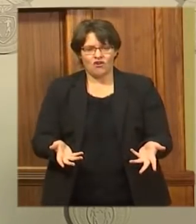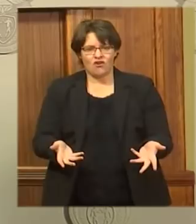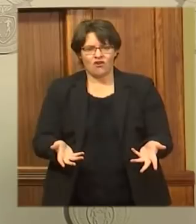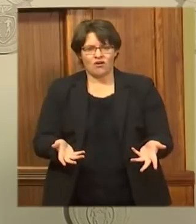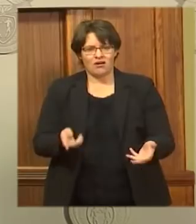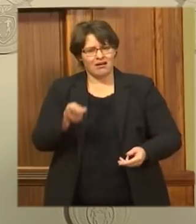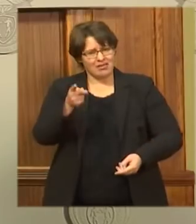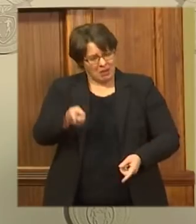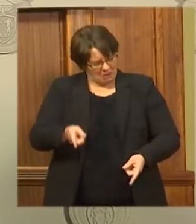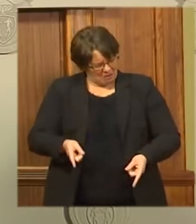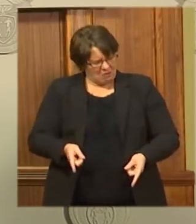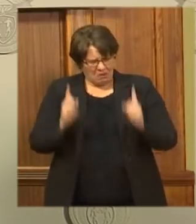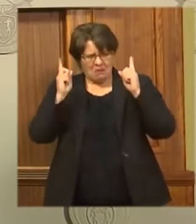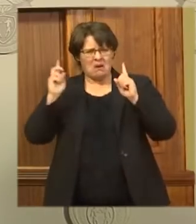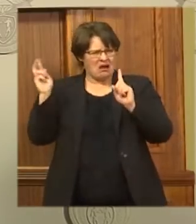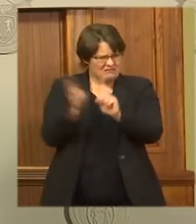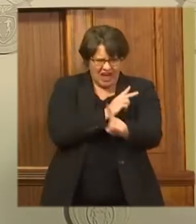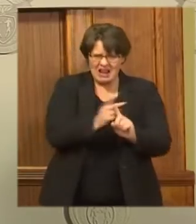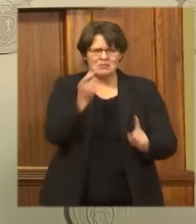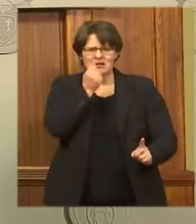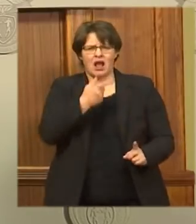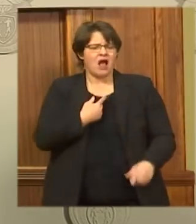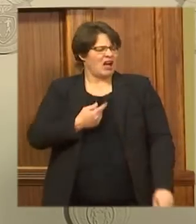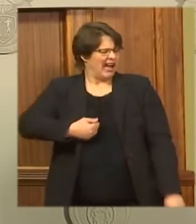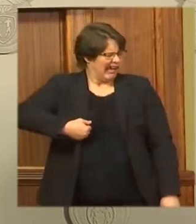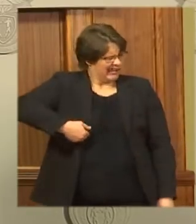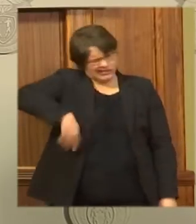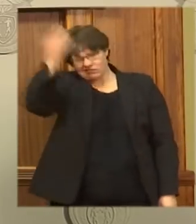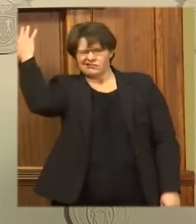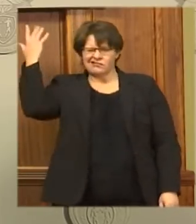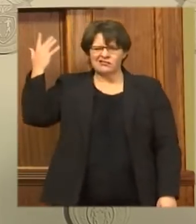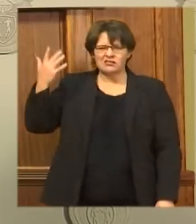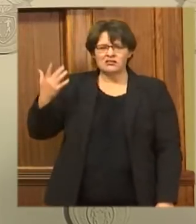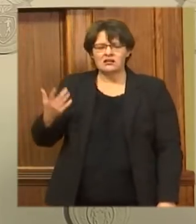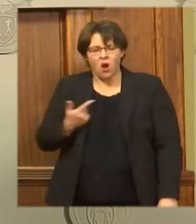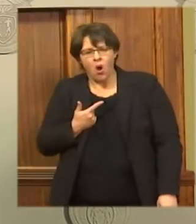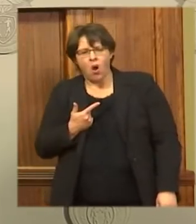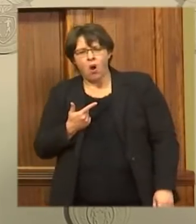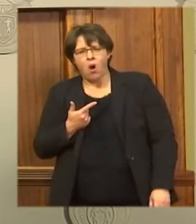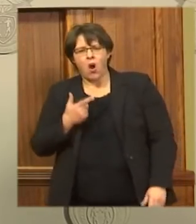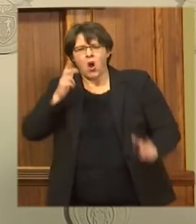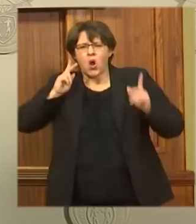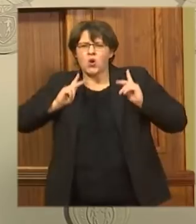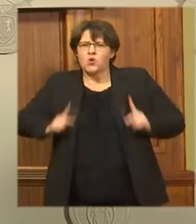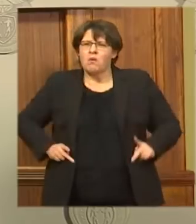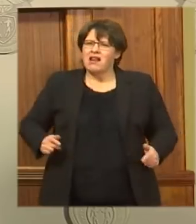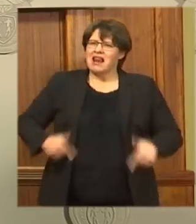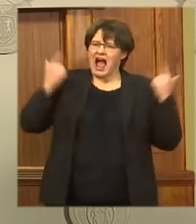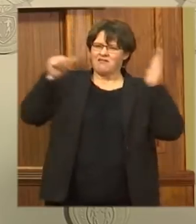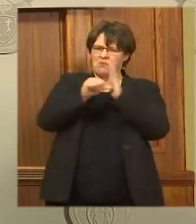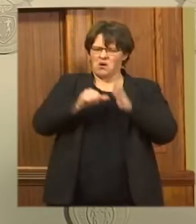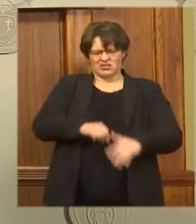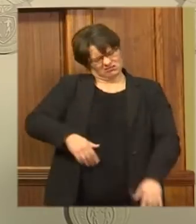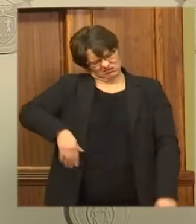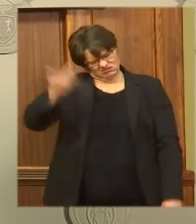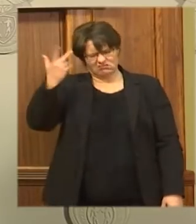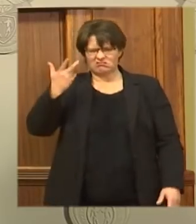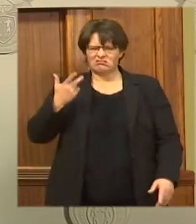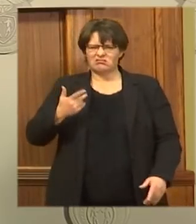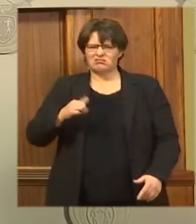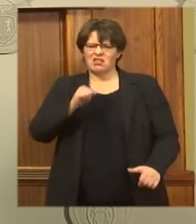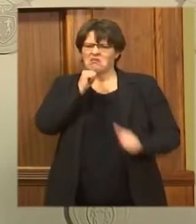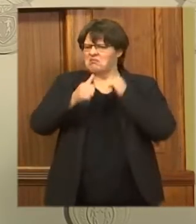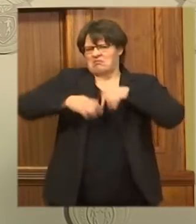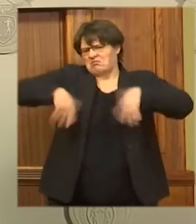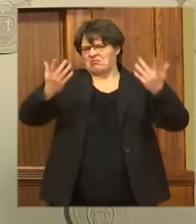They are violent men with utterly no regard for the sanctity of human life. Over the